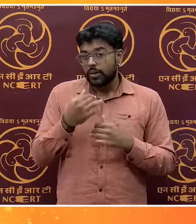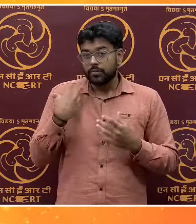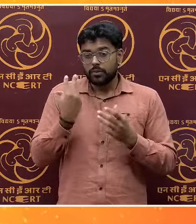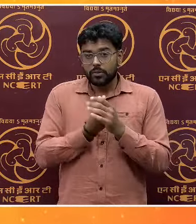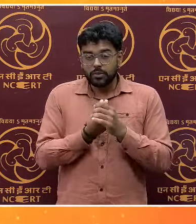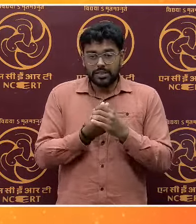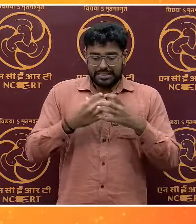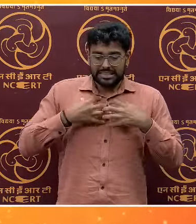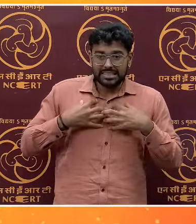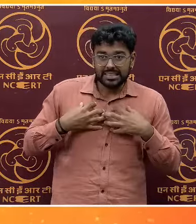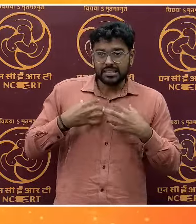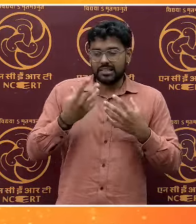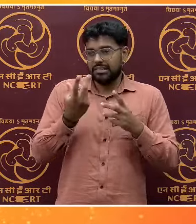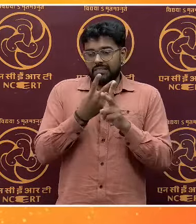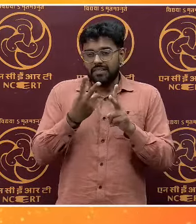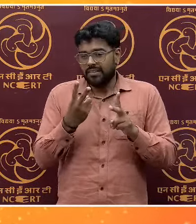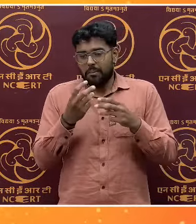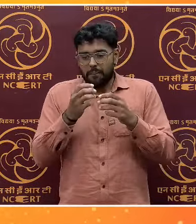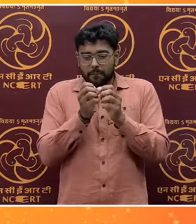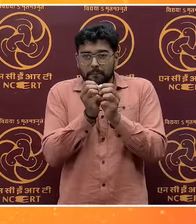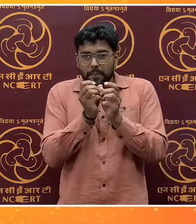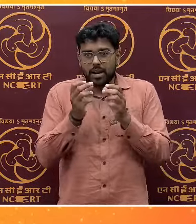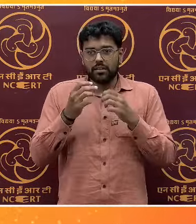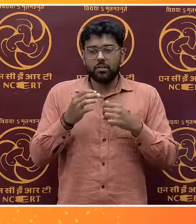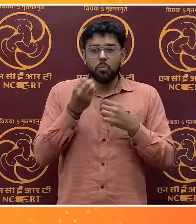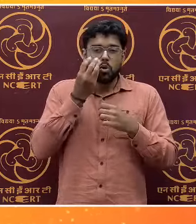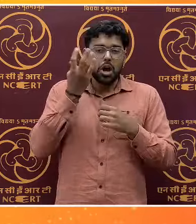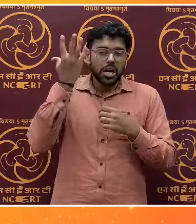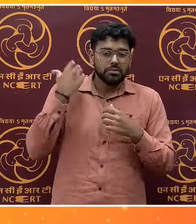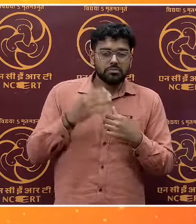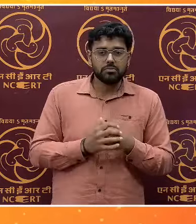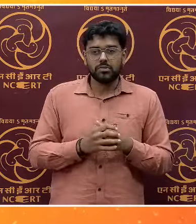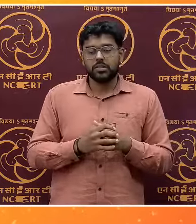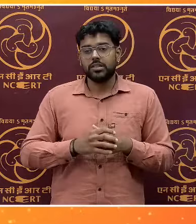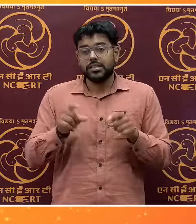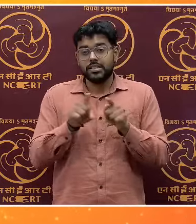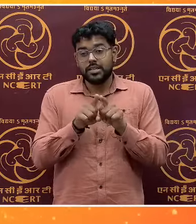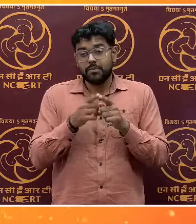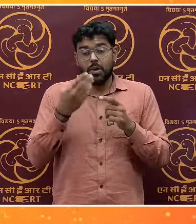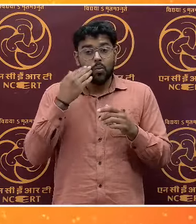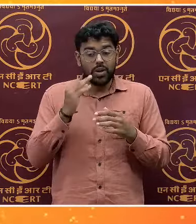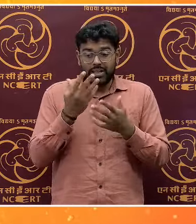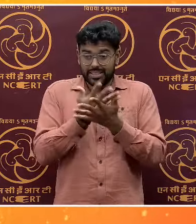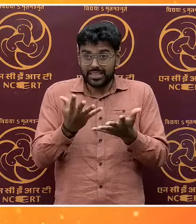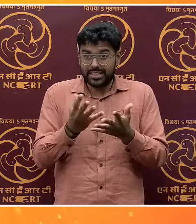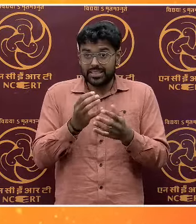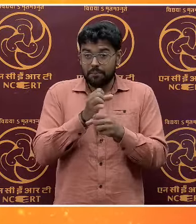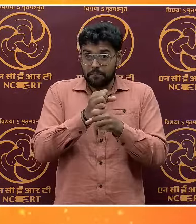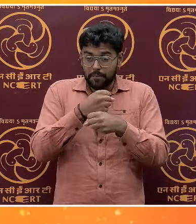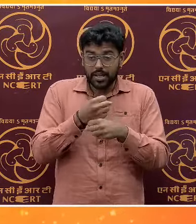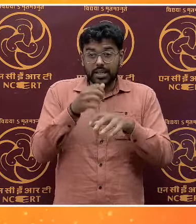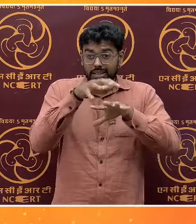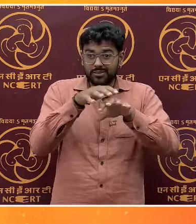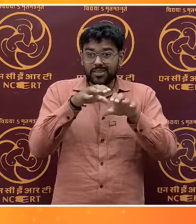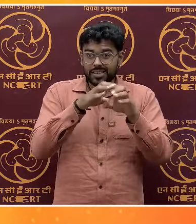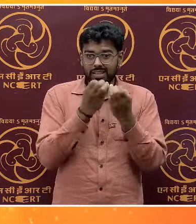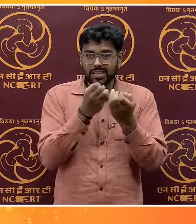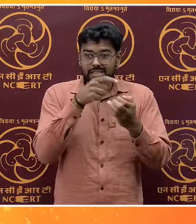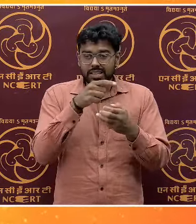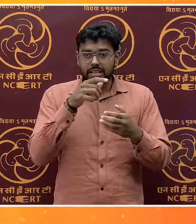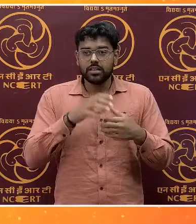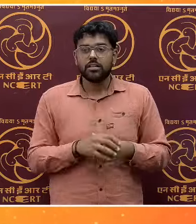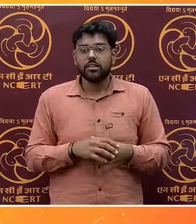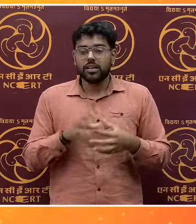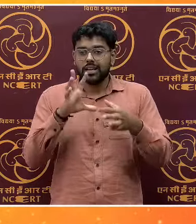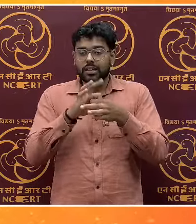rugged clothes and other things, Hmm. and a schoolboy. So whenever you are making the prompts for inclusive classroom, you should take care of